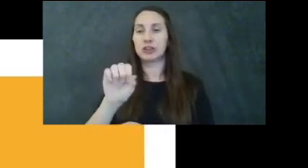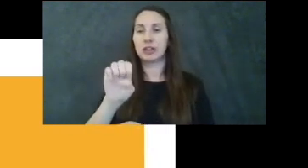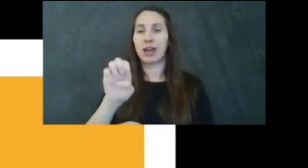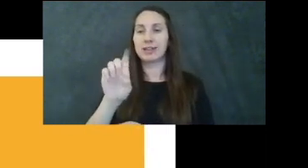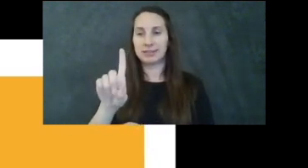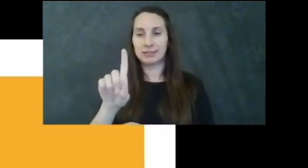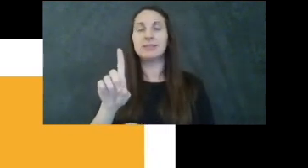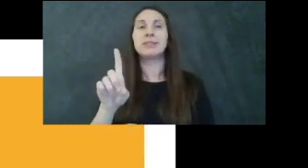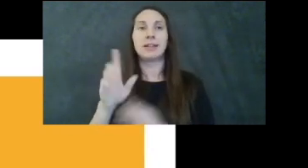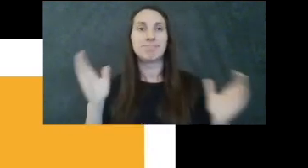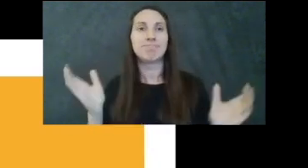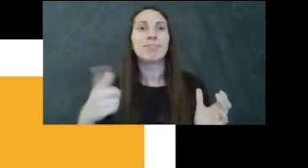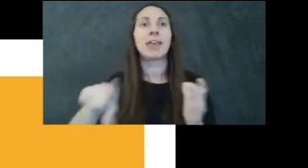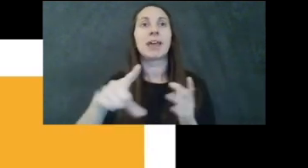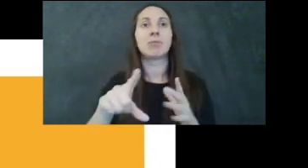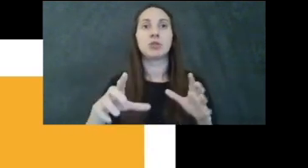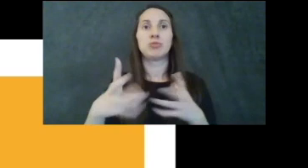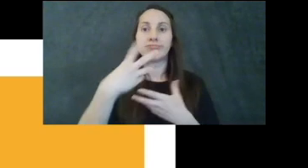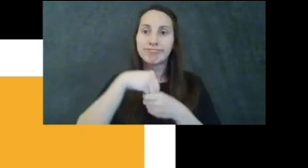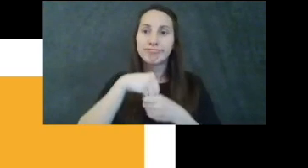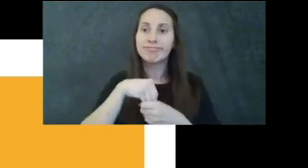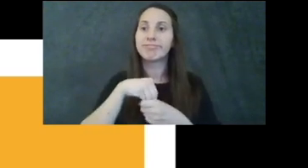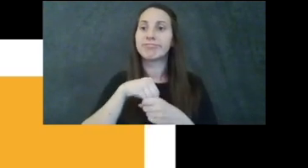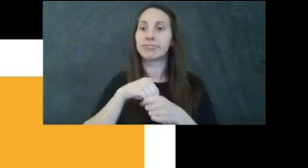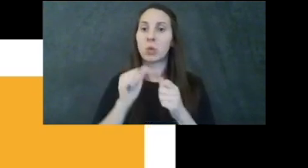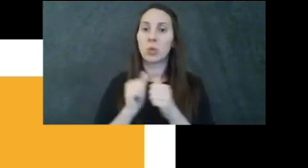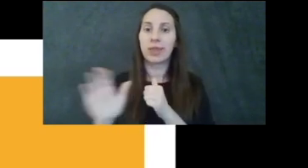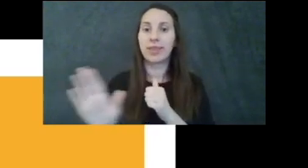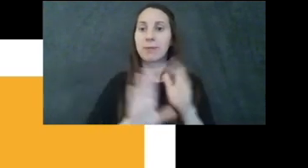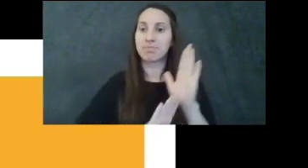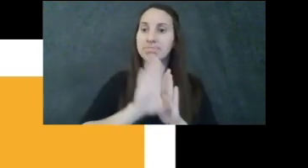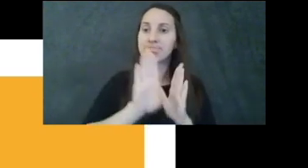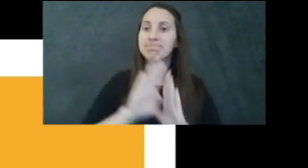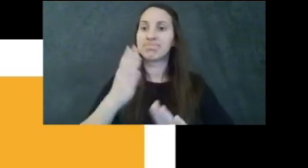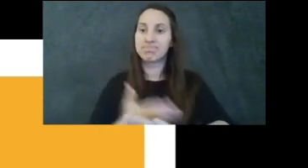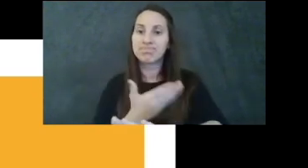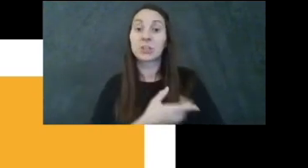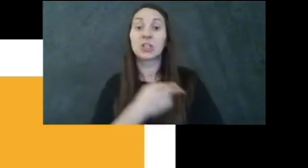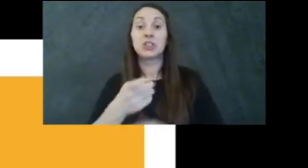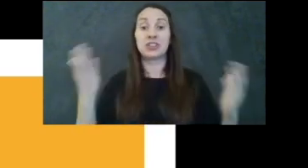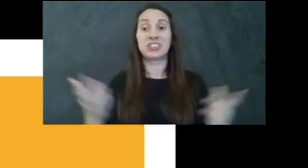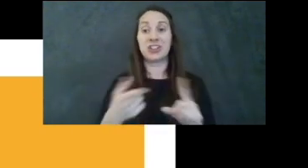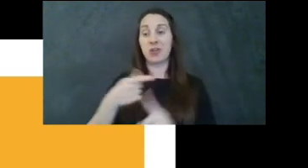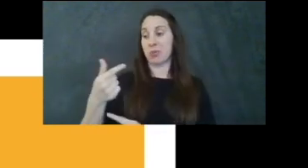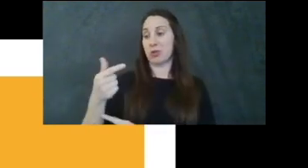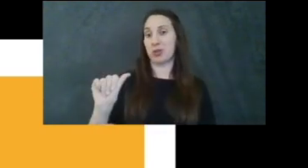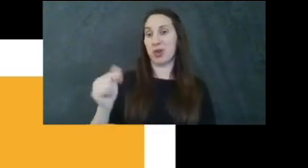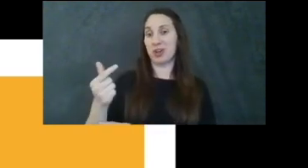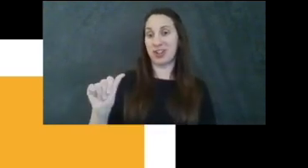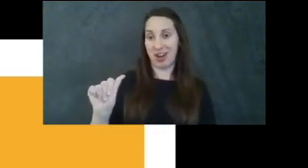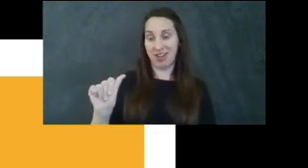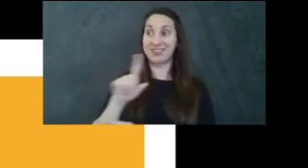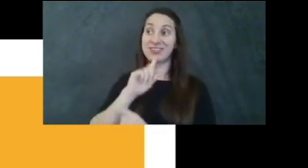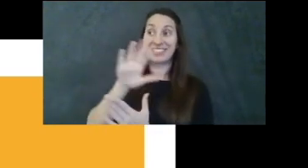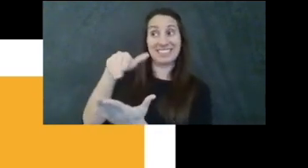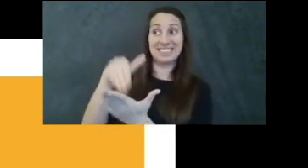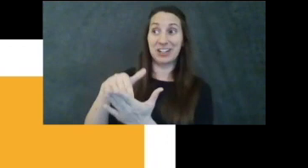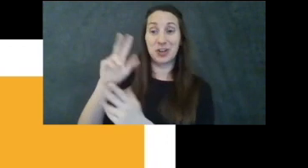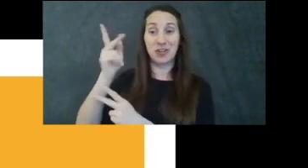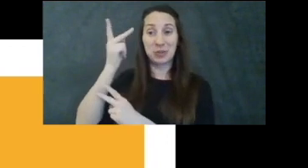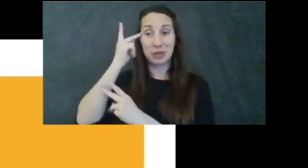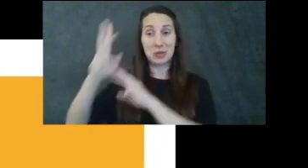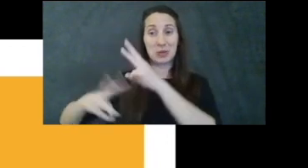in the revitalization and redevelopment of their neighborhoods. She's here from Georgia, apparently the center of the political universe these